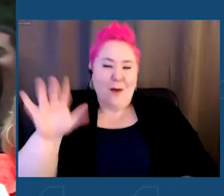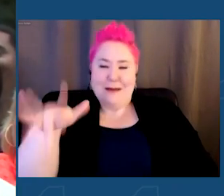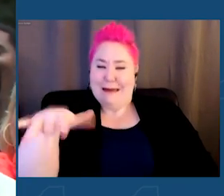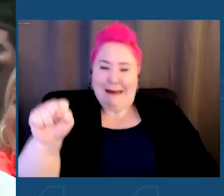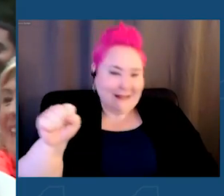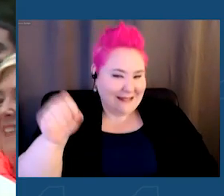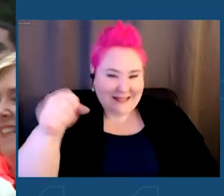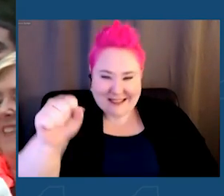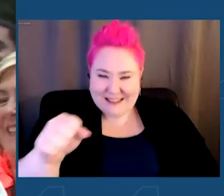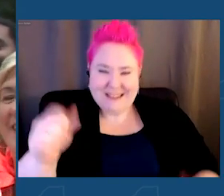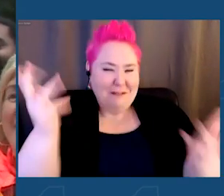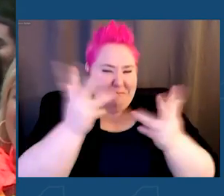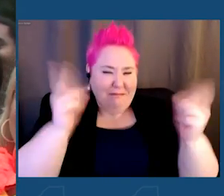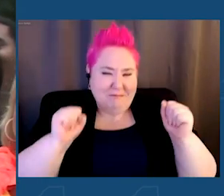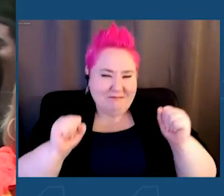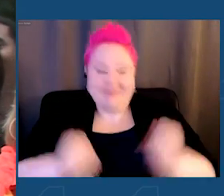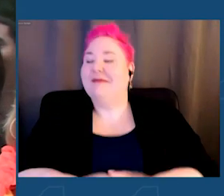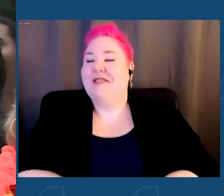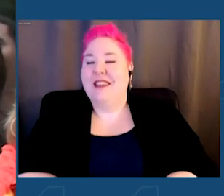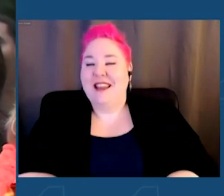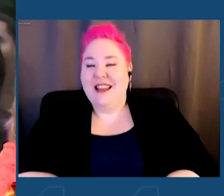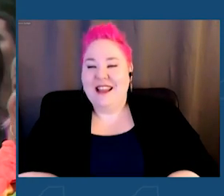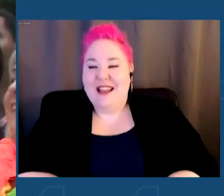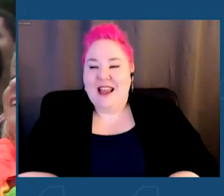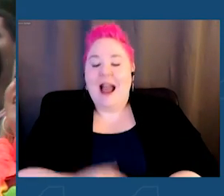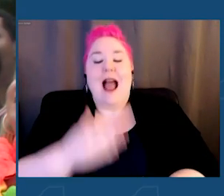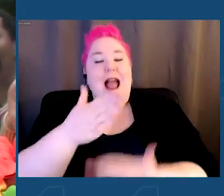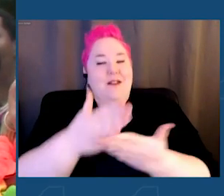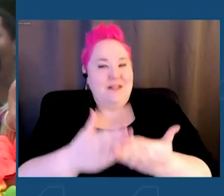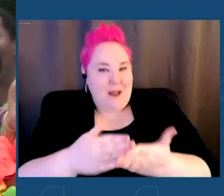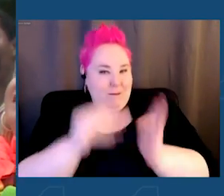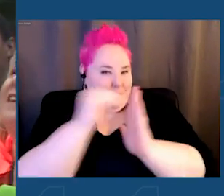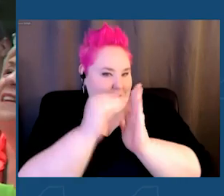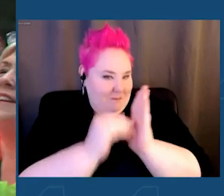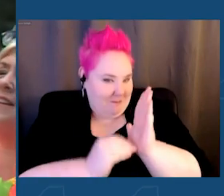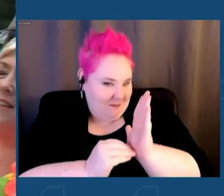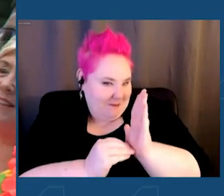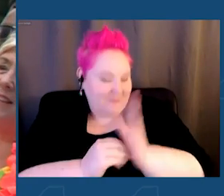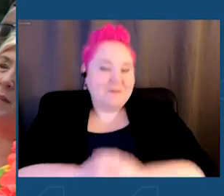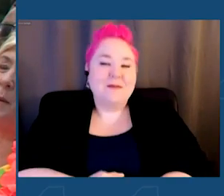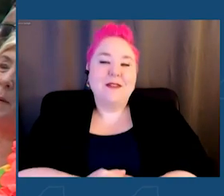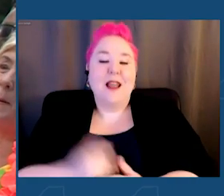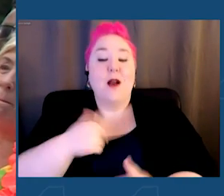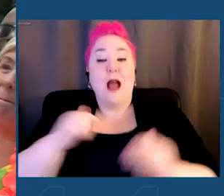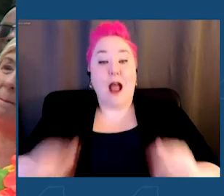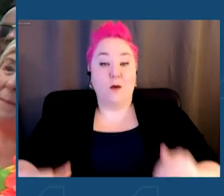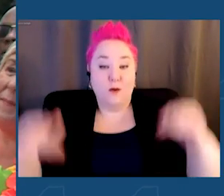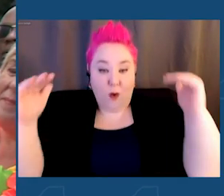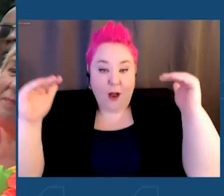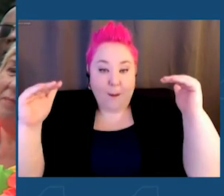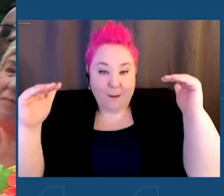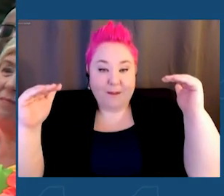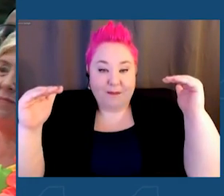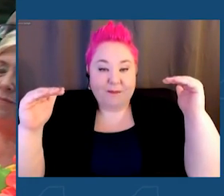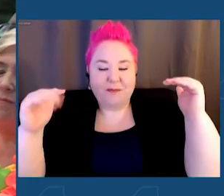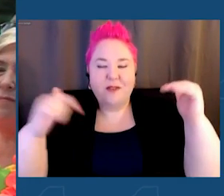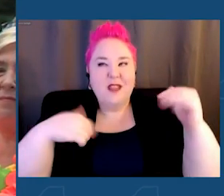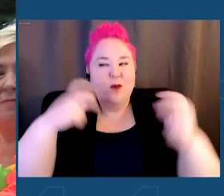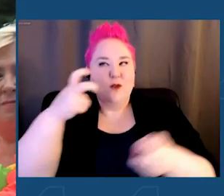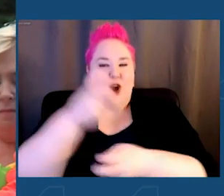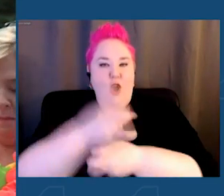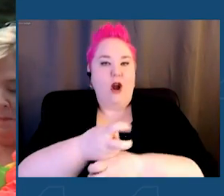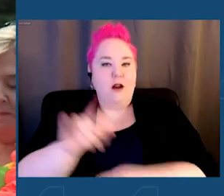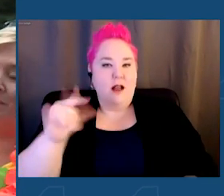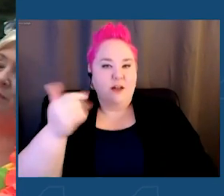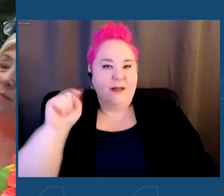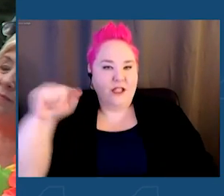so I have some notes. When I was growing up, it was hard to be